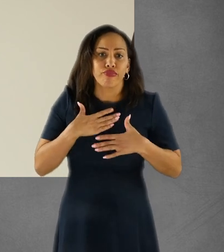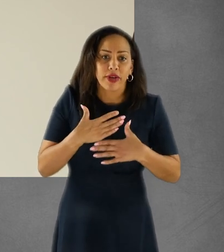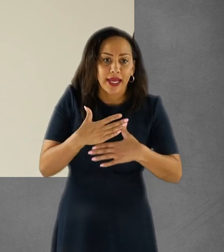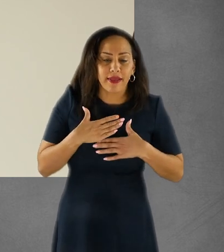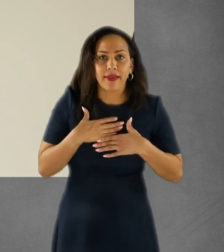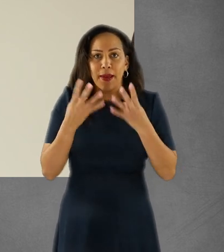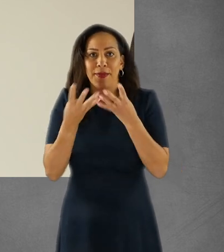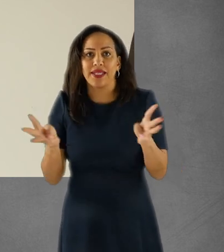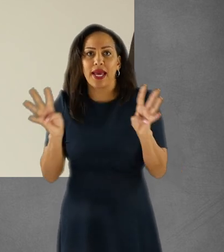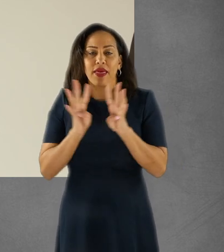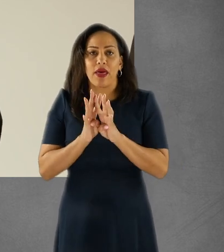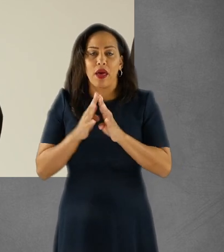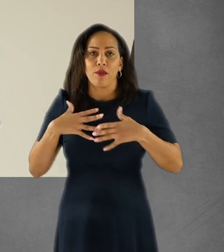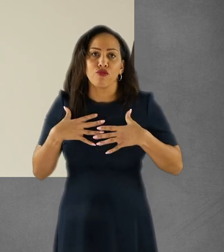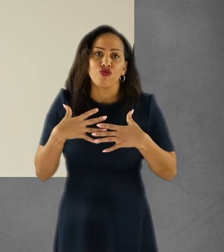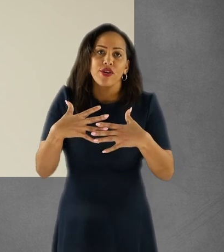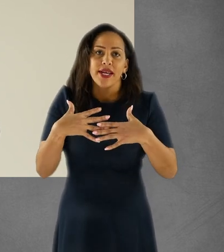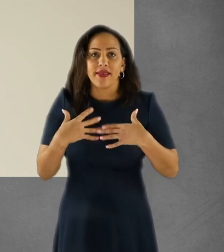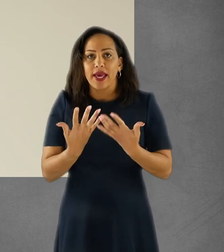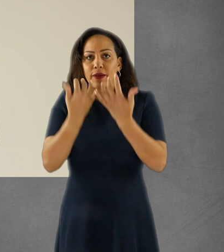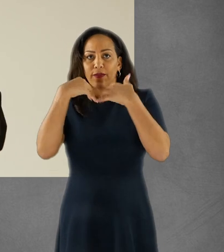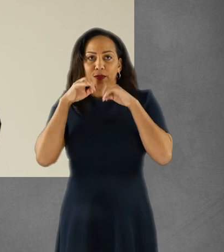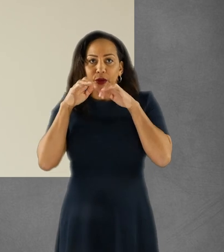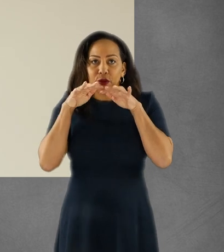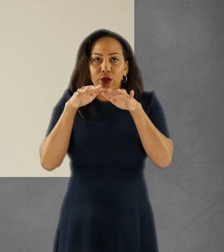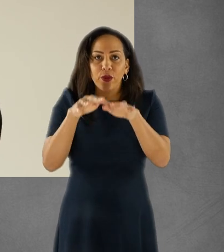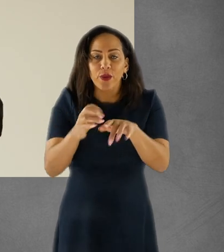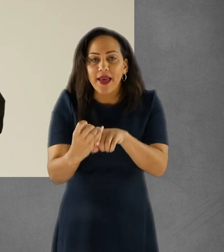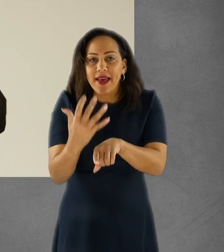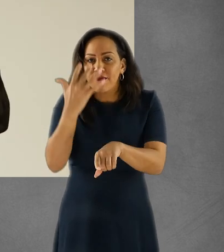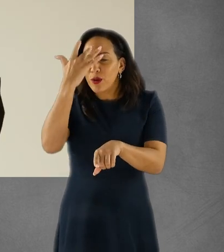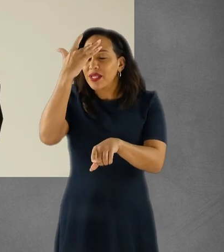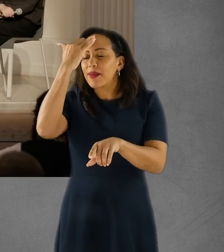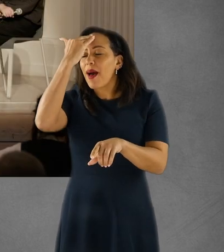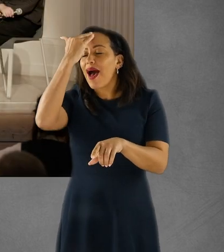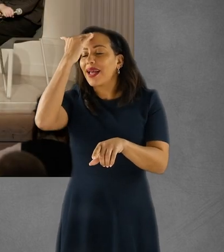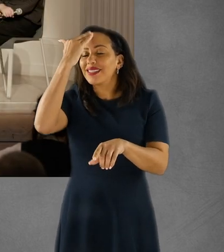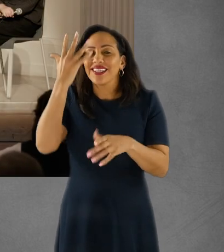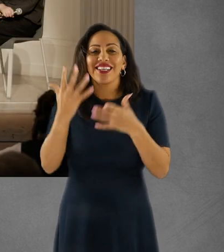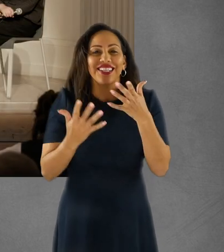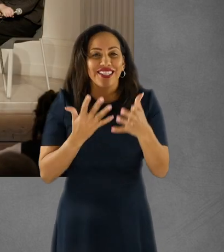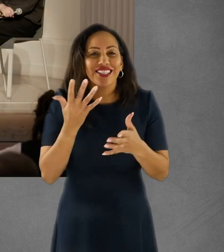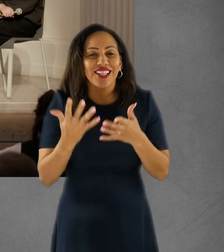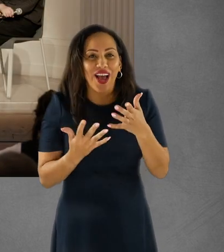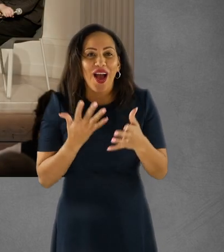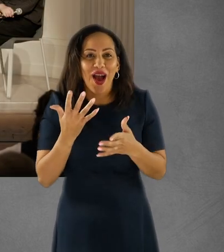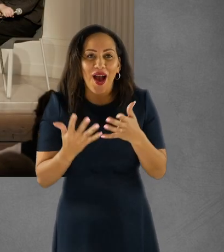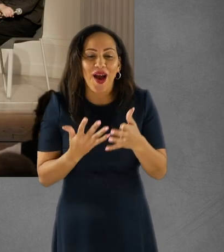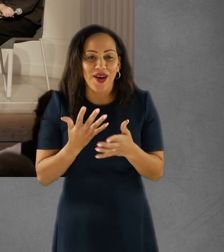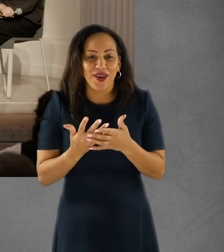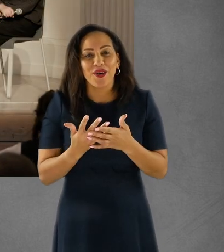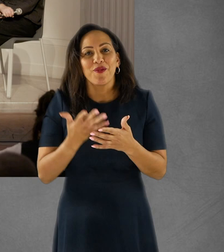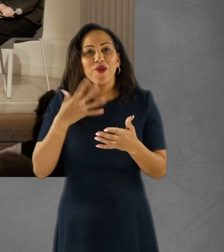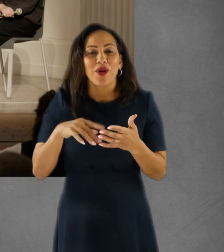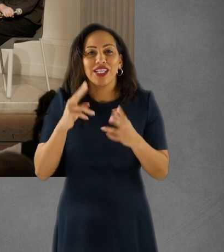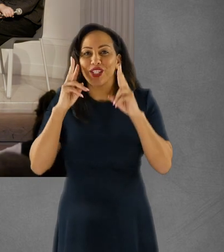also many forms of meditation and of being together and breathing and the way breath can kind of influence the mind. So